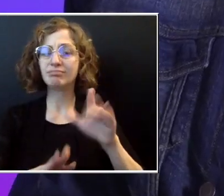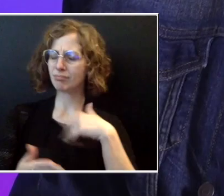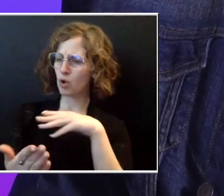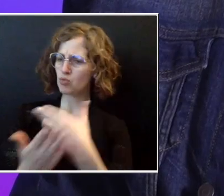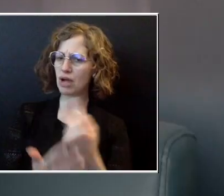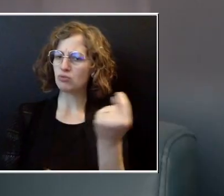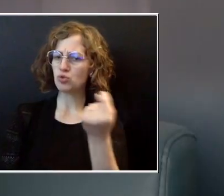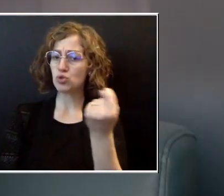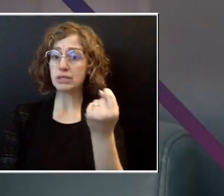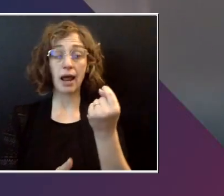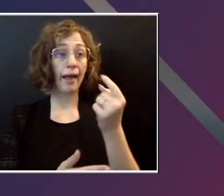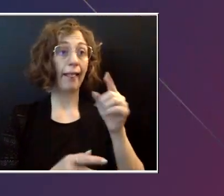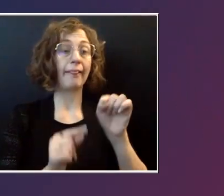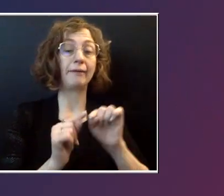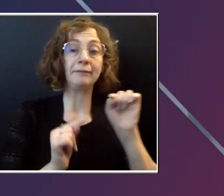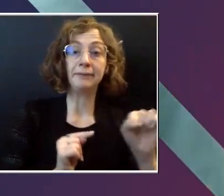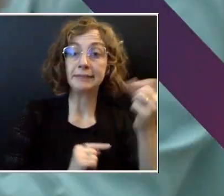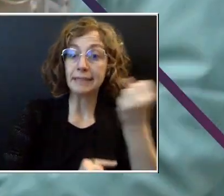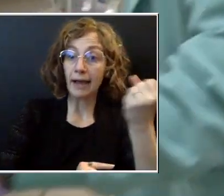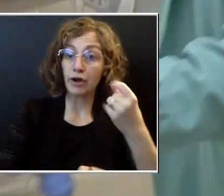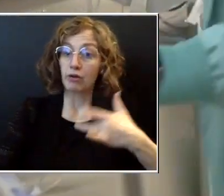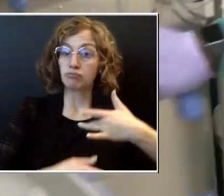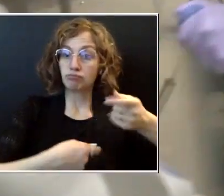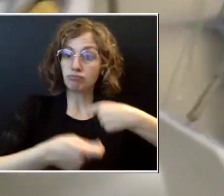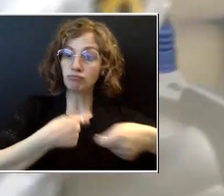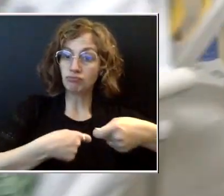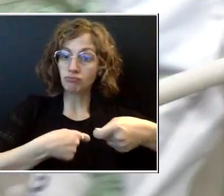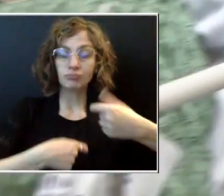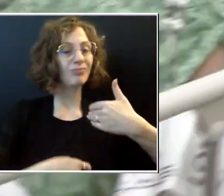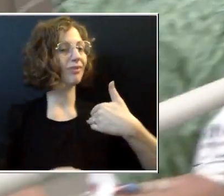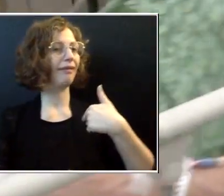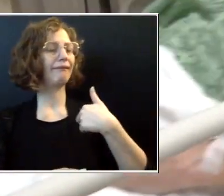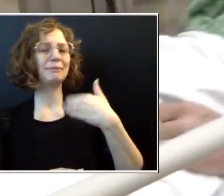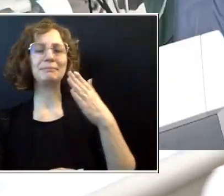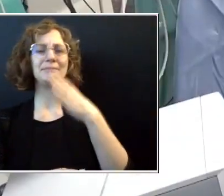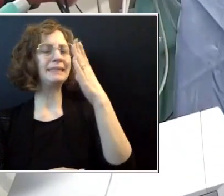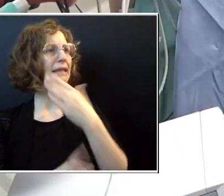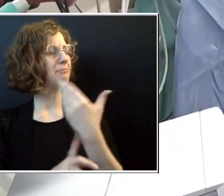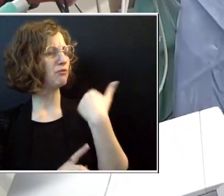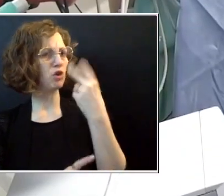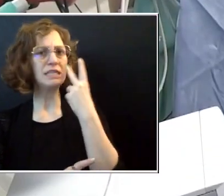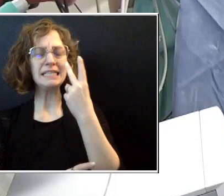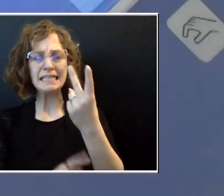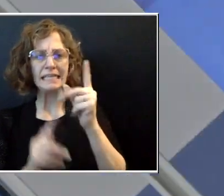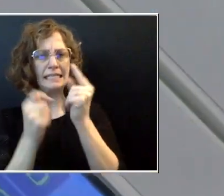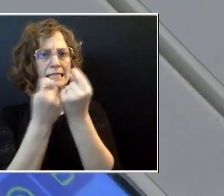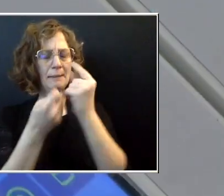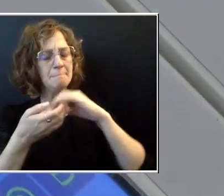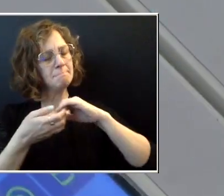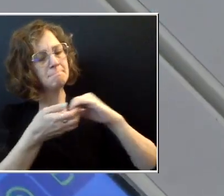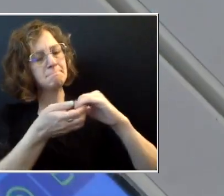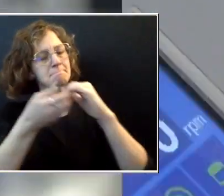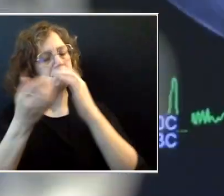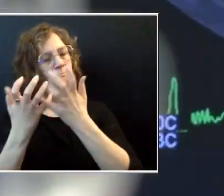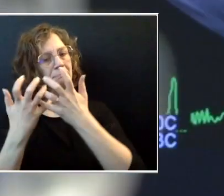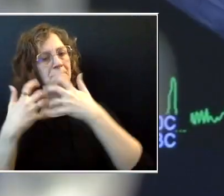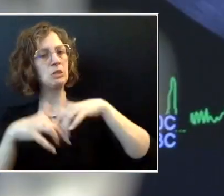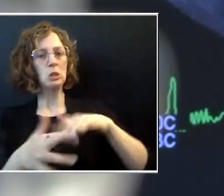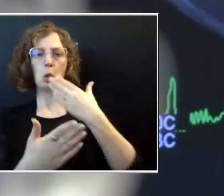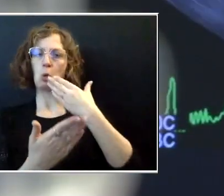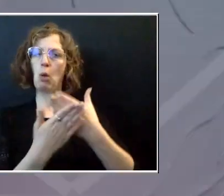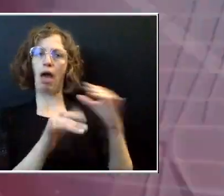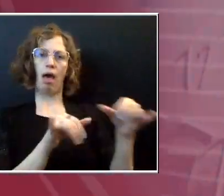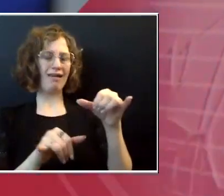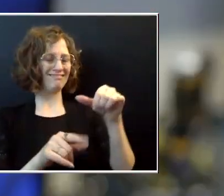had a heart in me. I have never seen a group of people work together so good as this team of heart specialists. I mean, it's